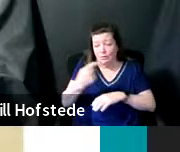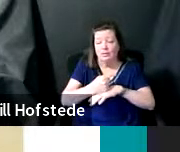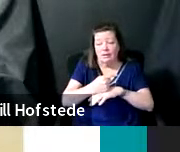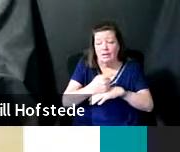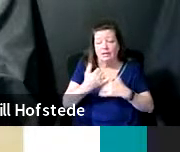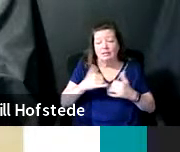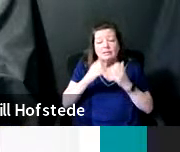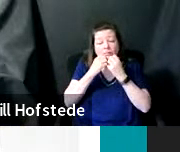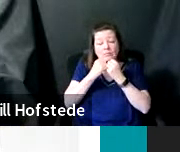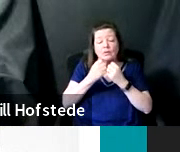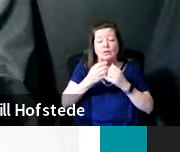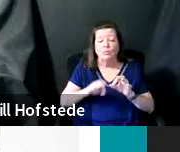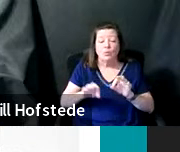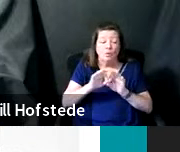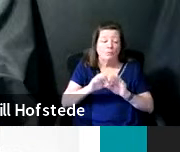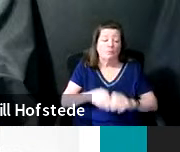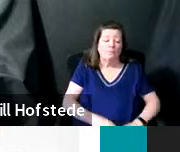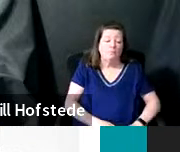Next slide, please.